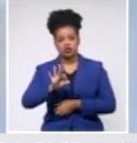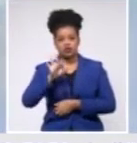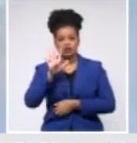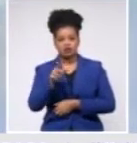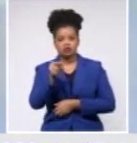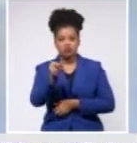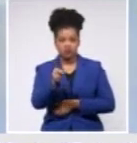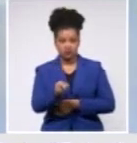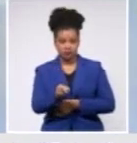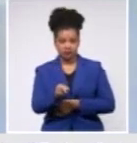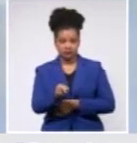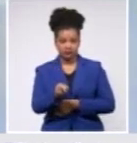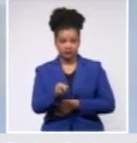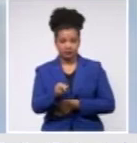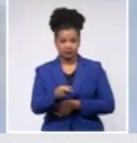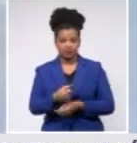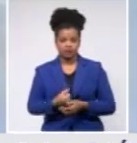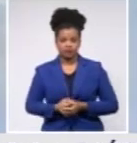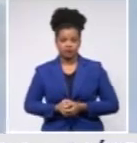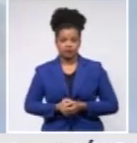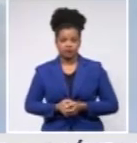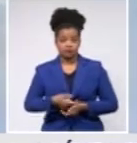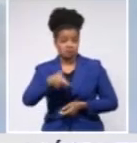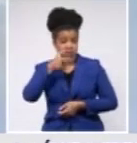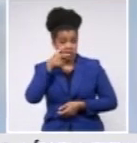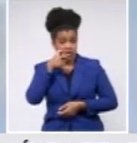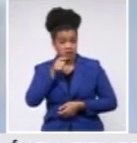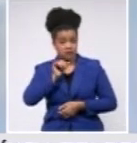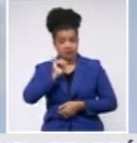6,370 are under observation. There are